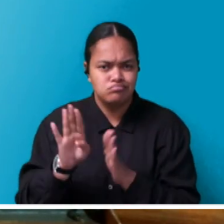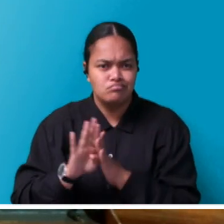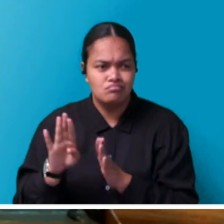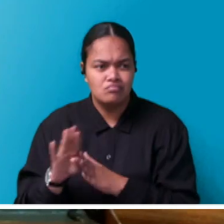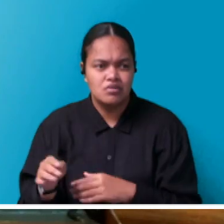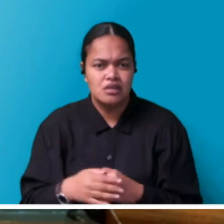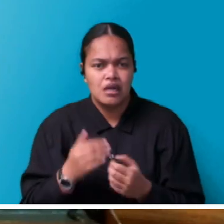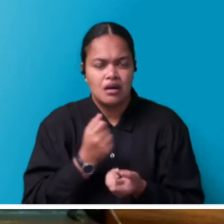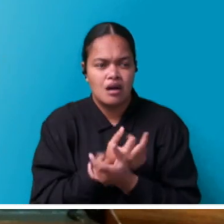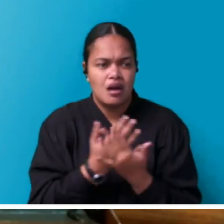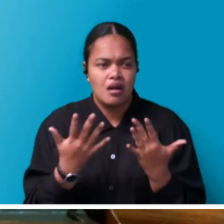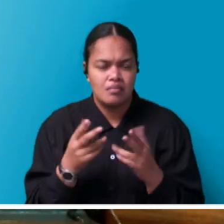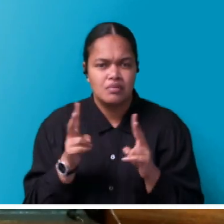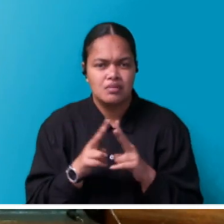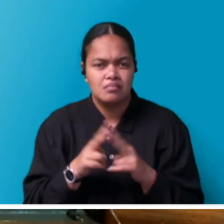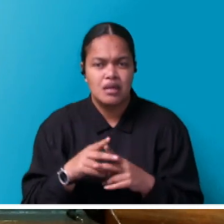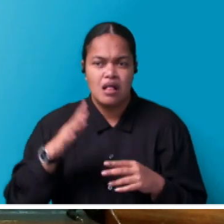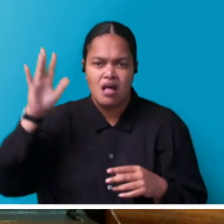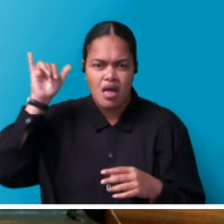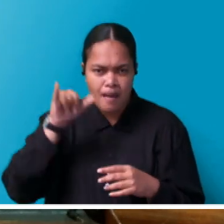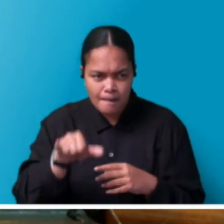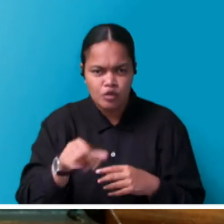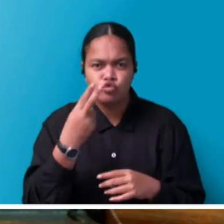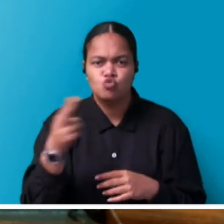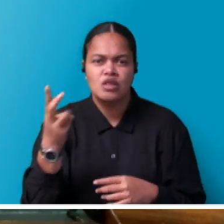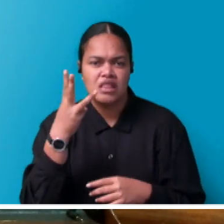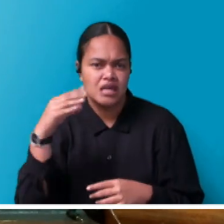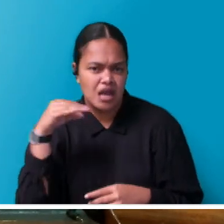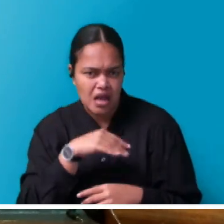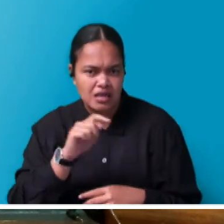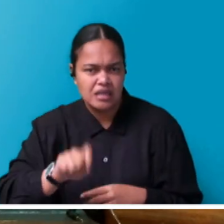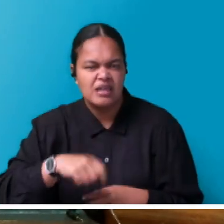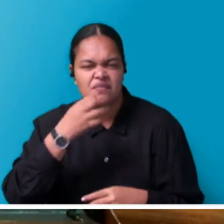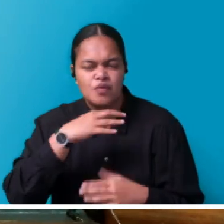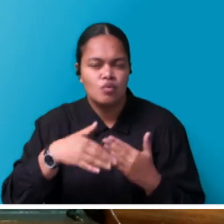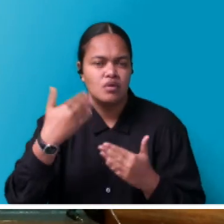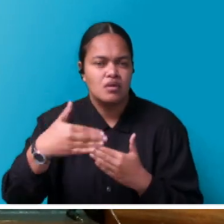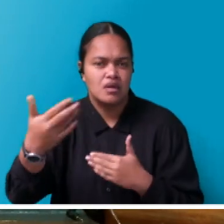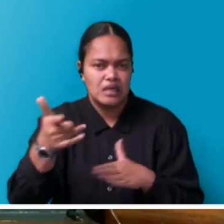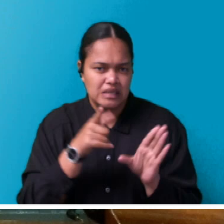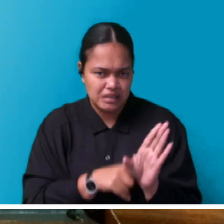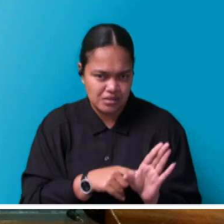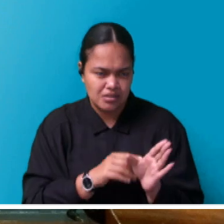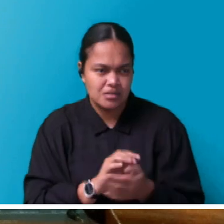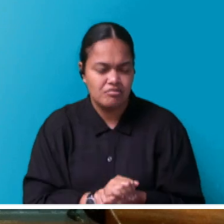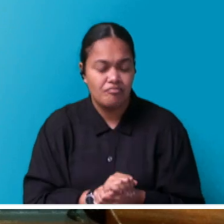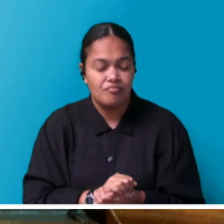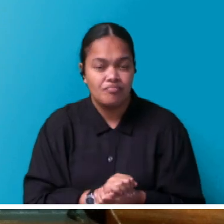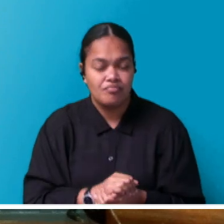airports set to double from 150 airports to 300 in the next few decades. Mr. Speaker,